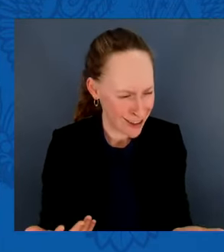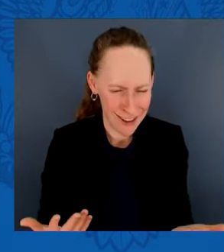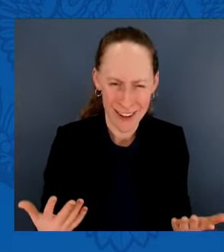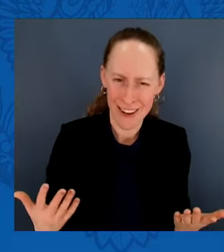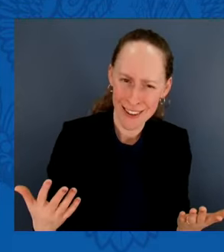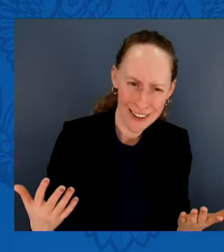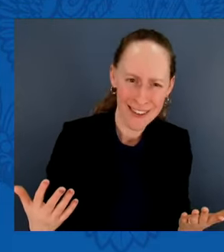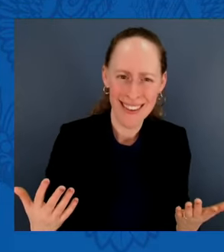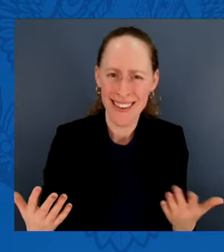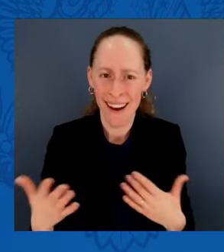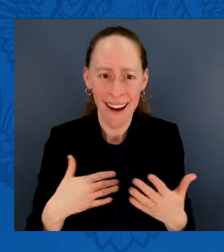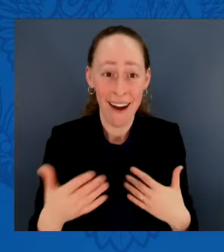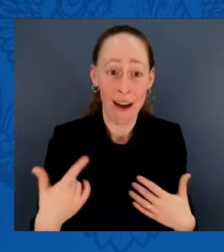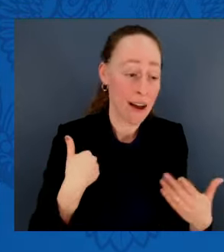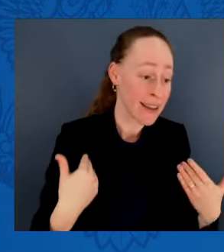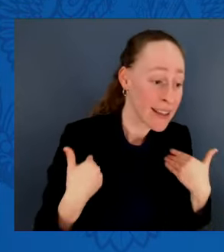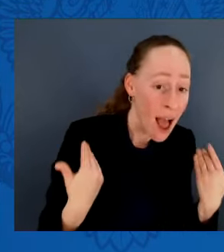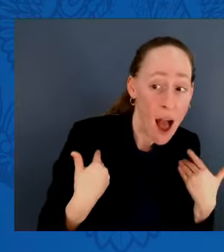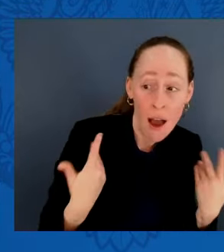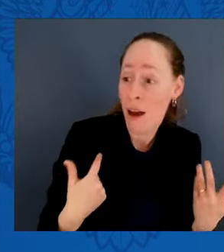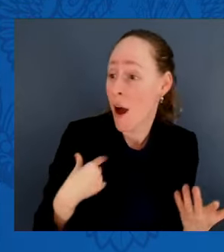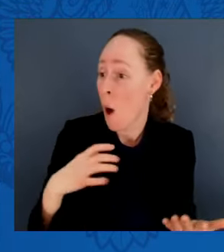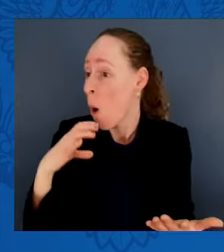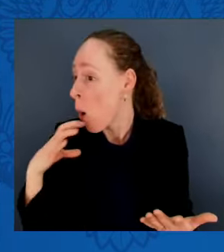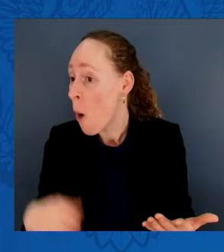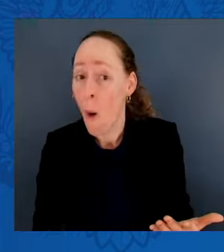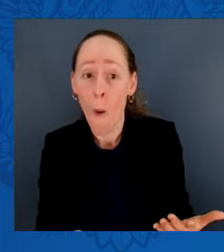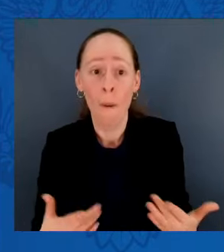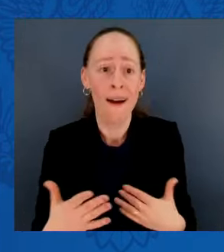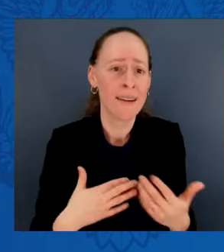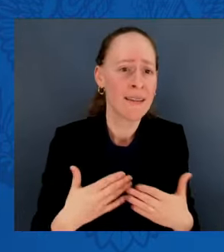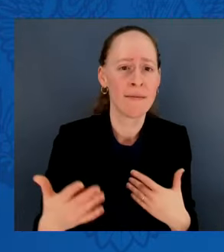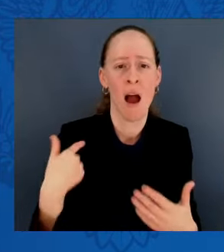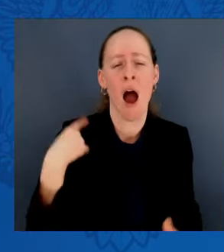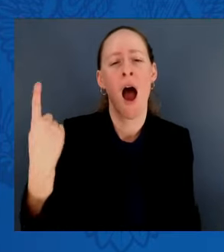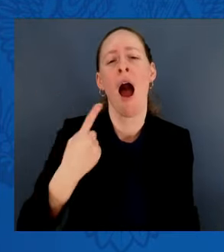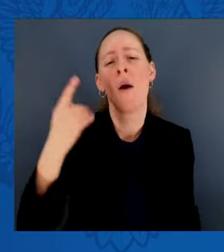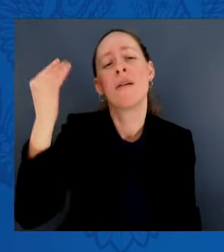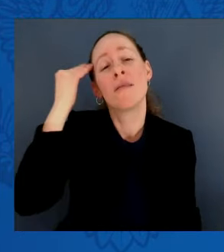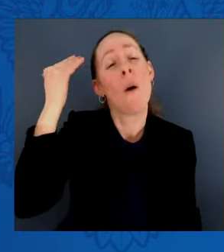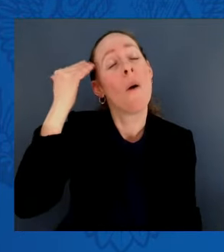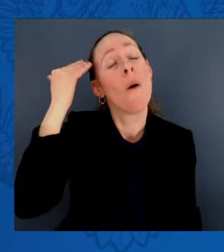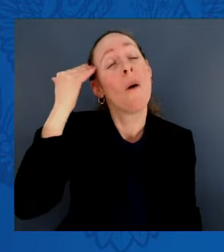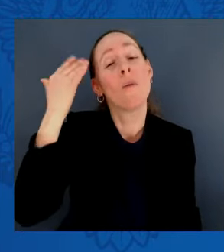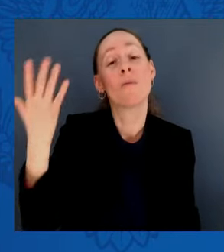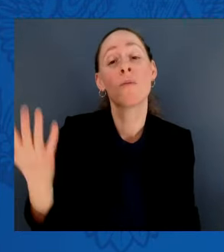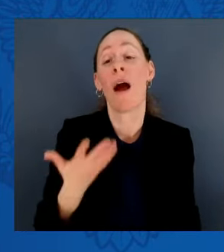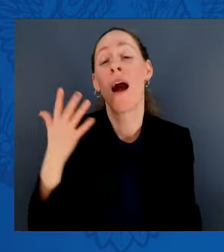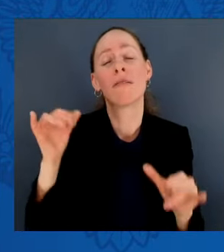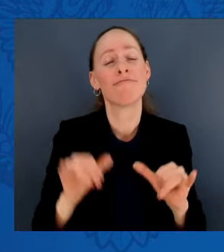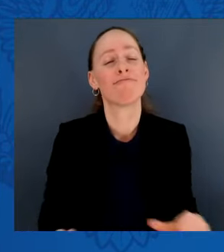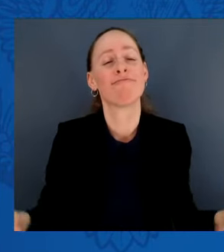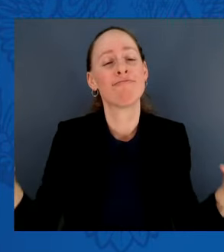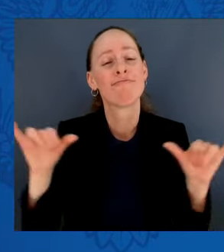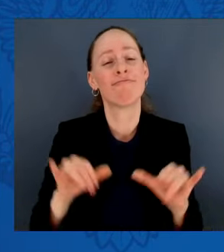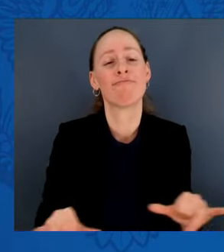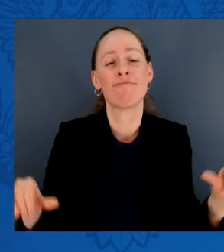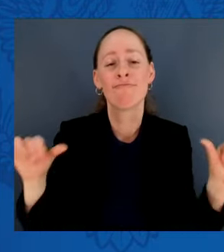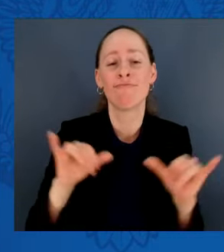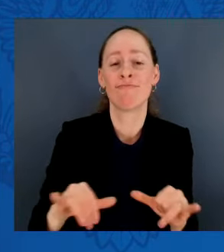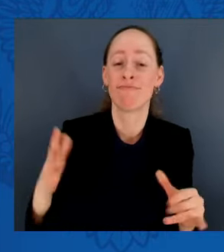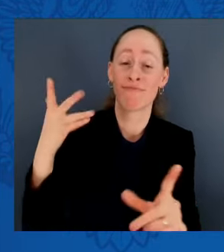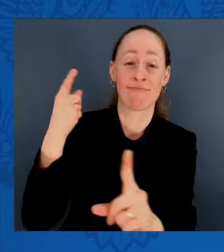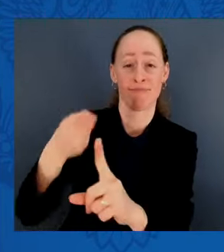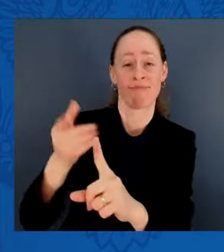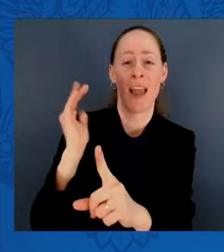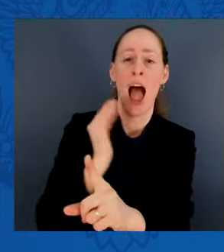I've always known what endures. I've known our North Star. The very idea of America is that we're all created equal and